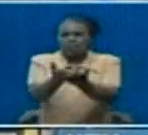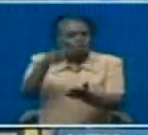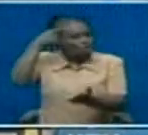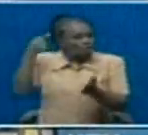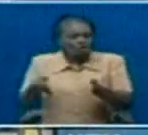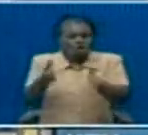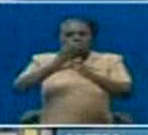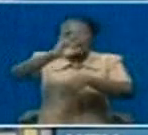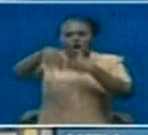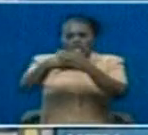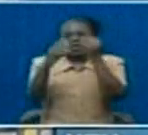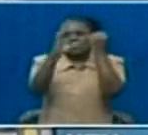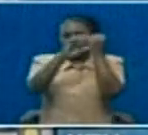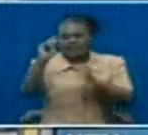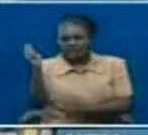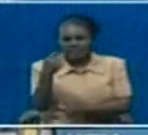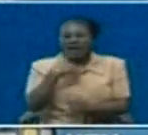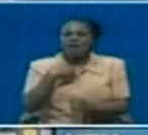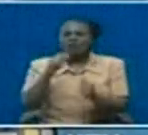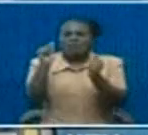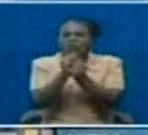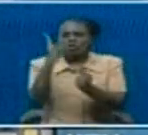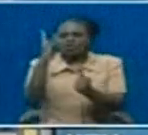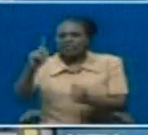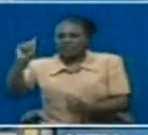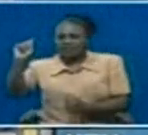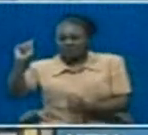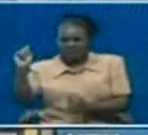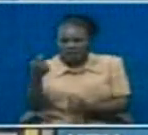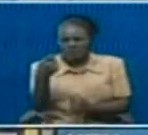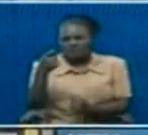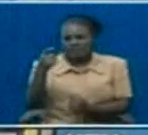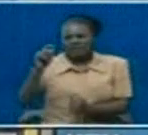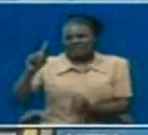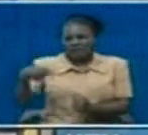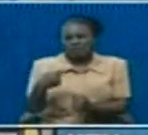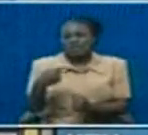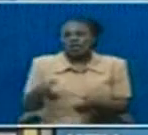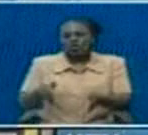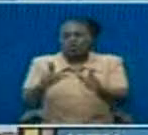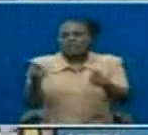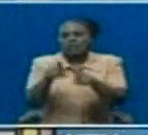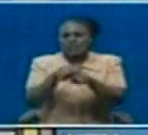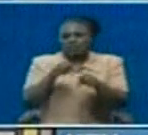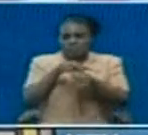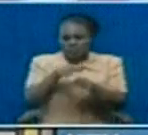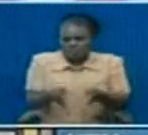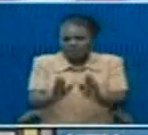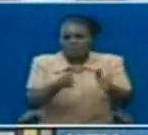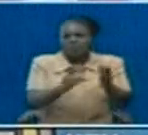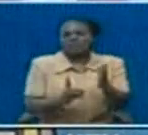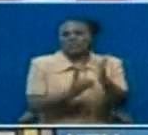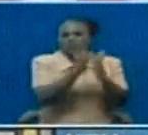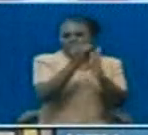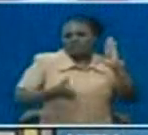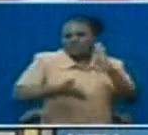all Kenyans. Kenya has only 14,000 kilometers of paved roads, with infrastructure development viewed as key to